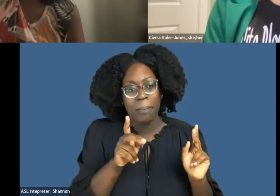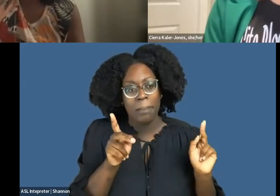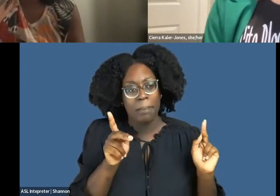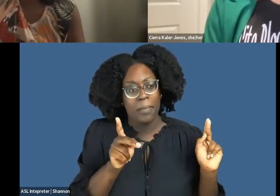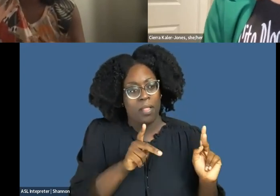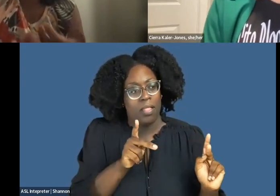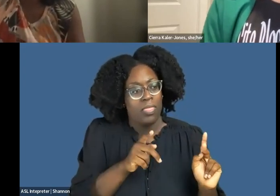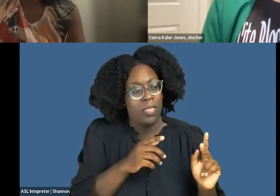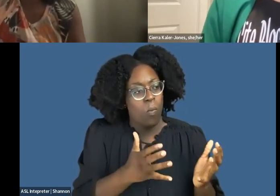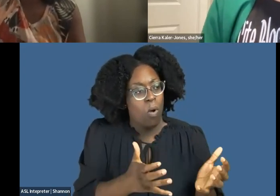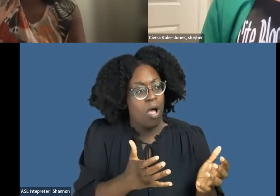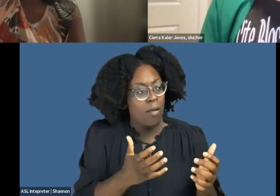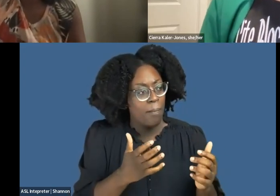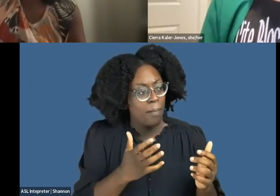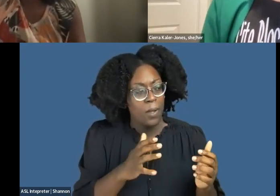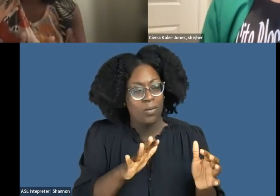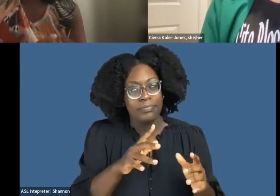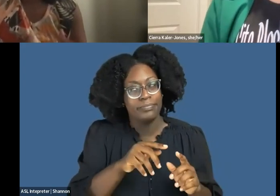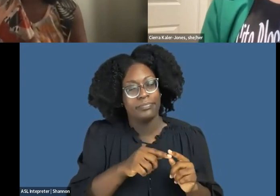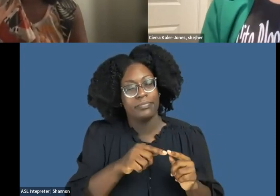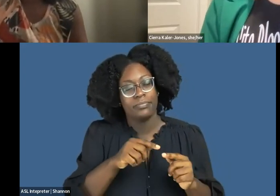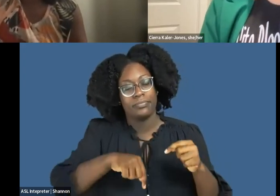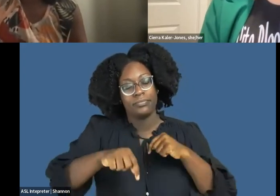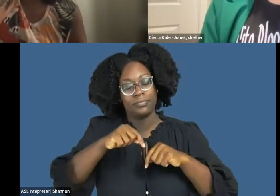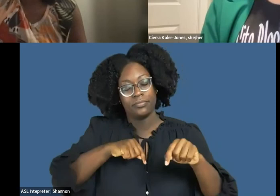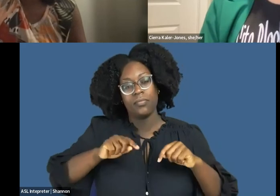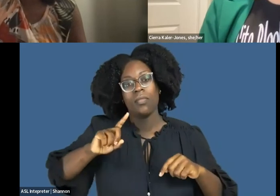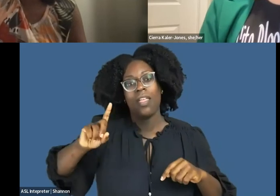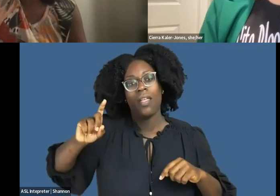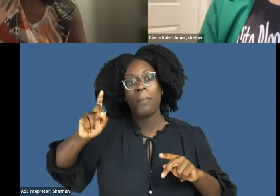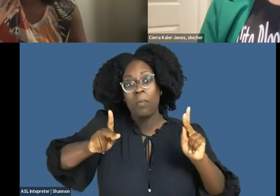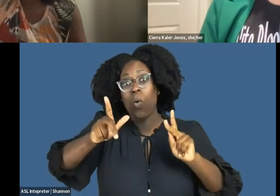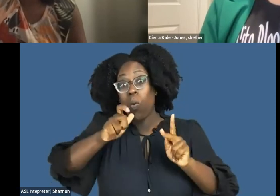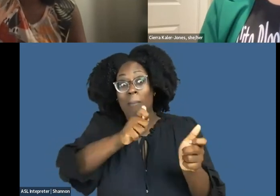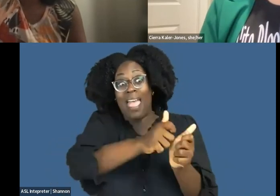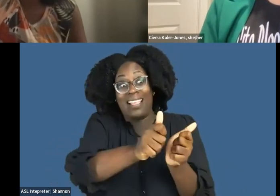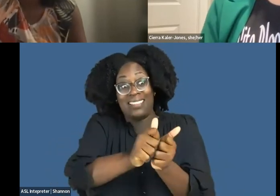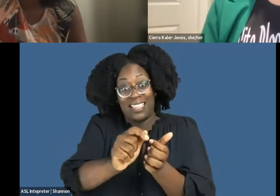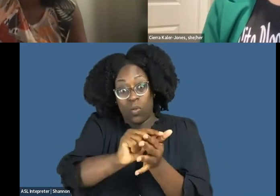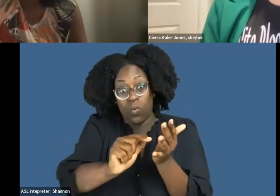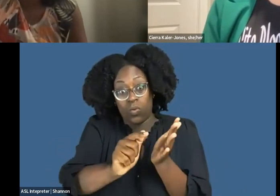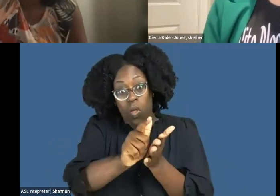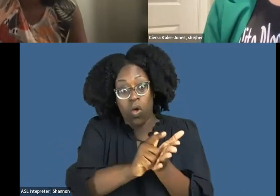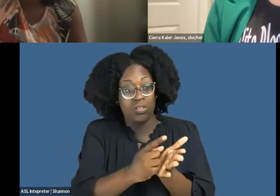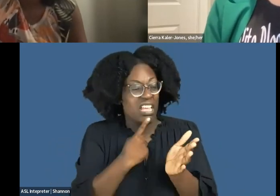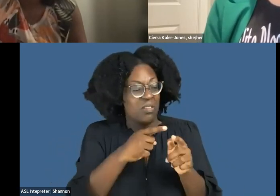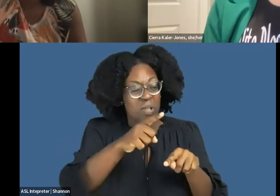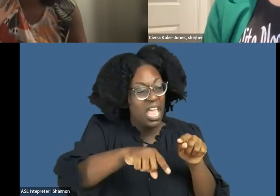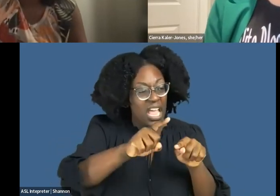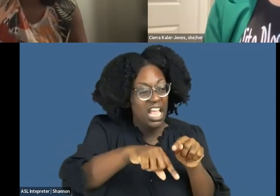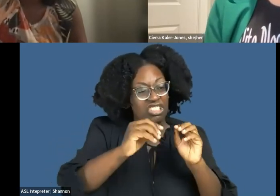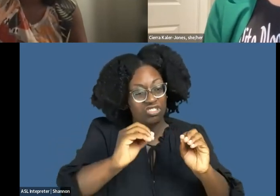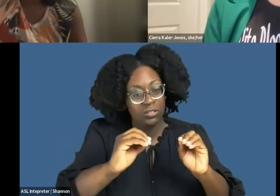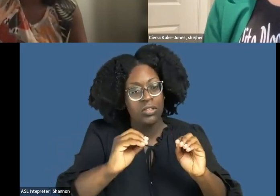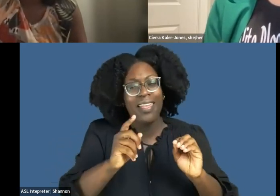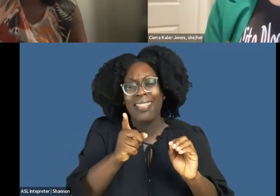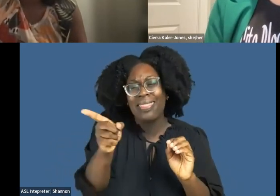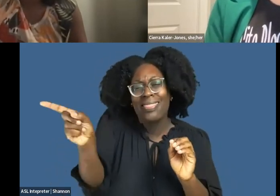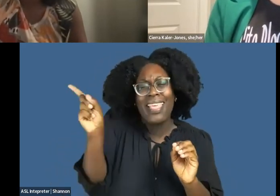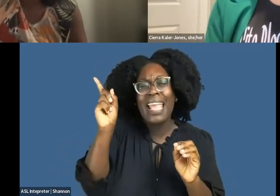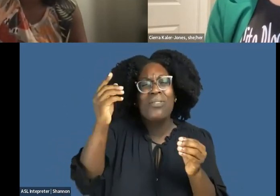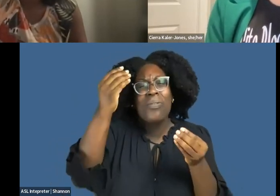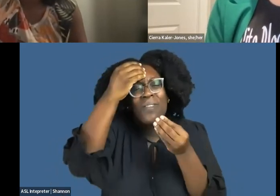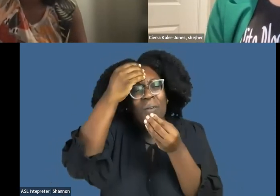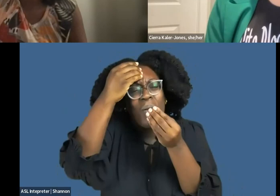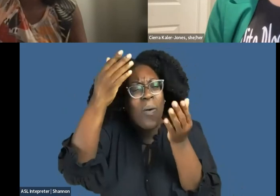to be kind of the target of this. And so, you know, we need to make sure that we stay in community with one another, that